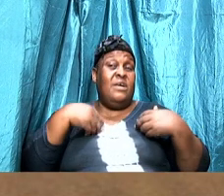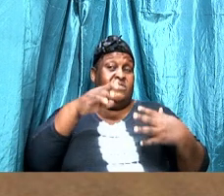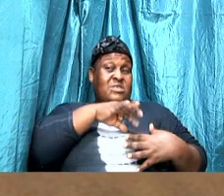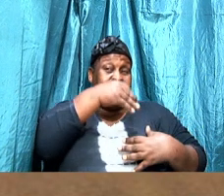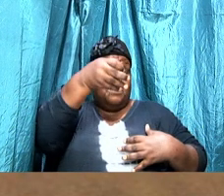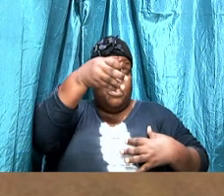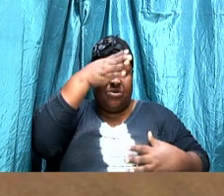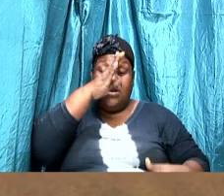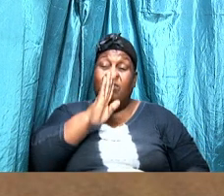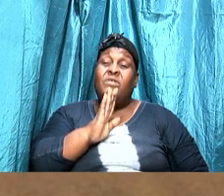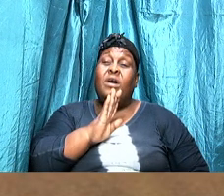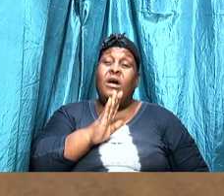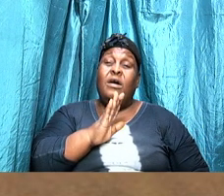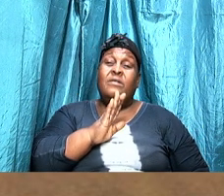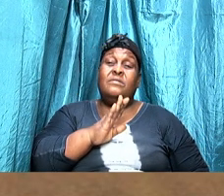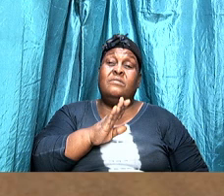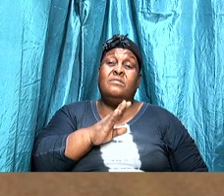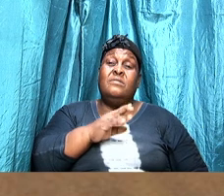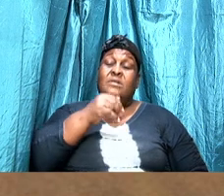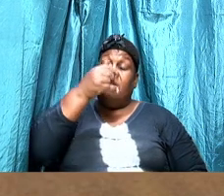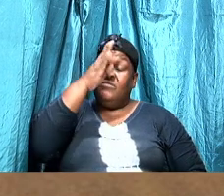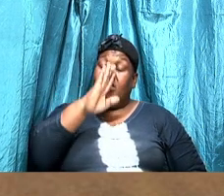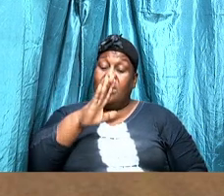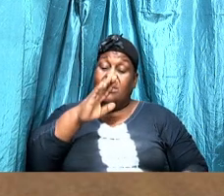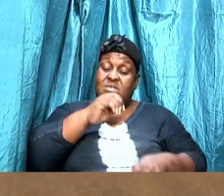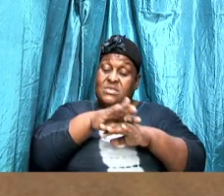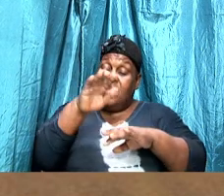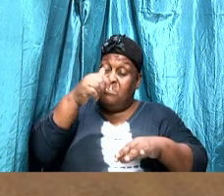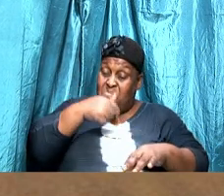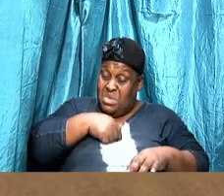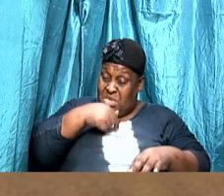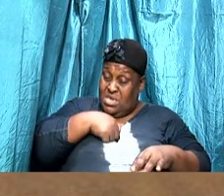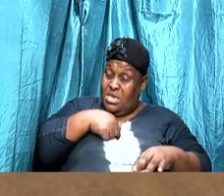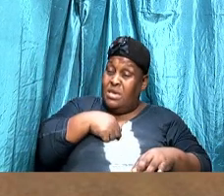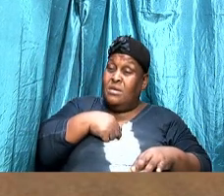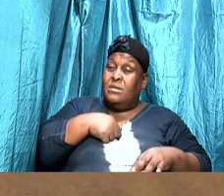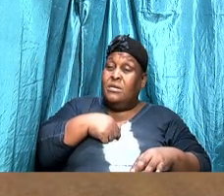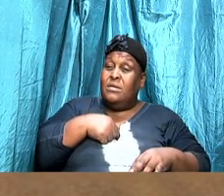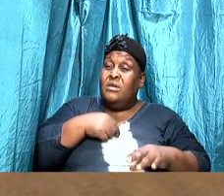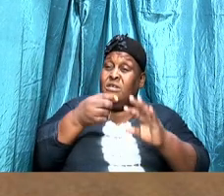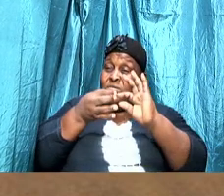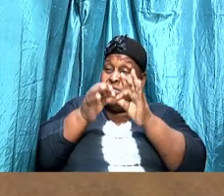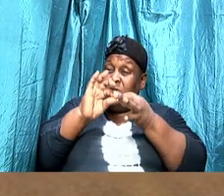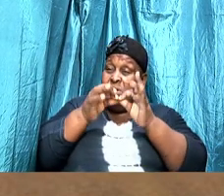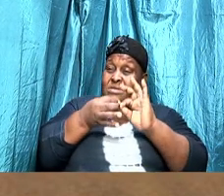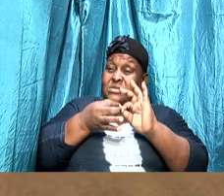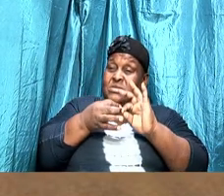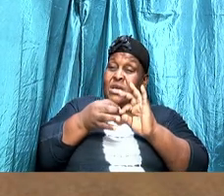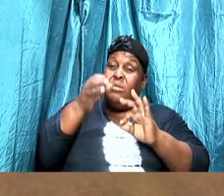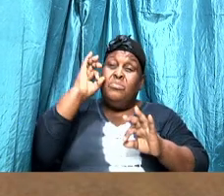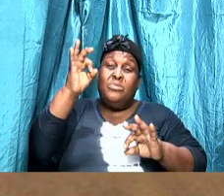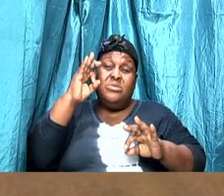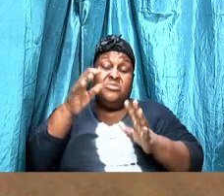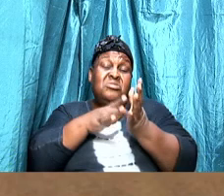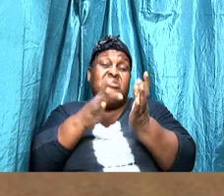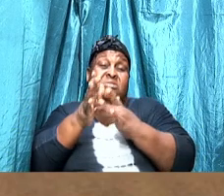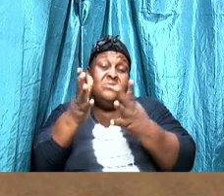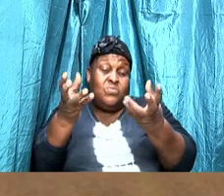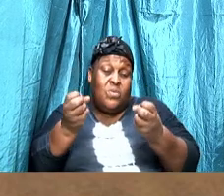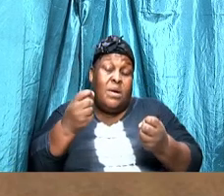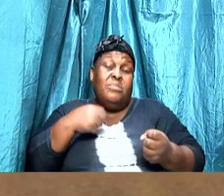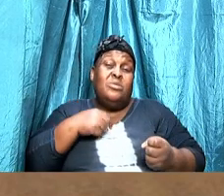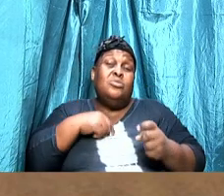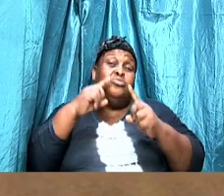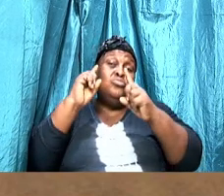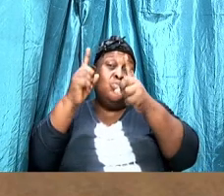he has sent me to heal the brokenhearted. Jesus still wants to go and heal the brokenhearted,